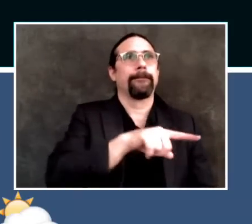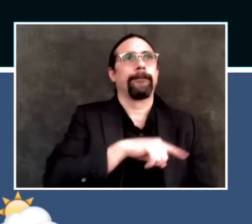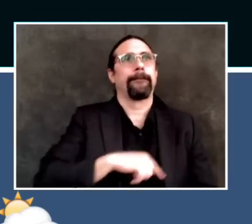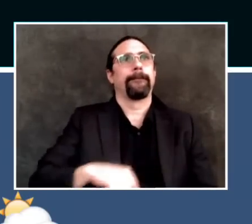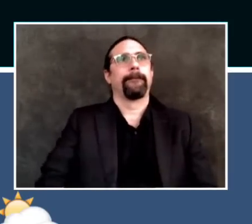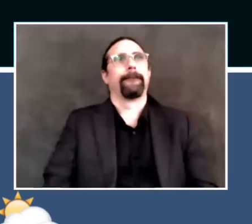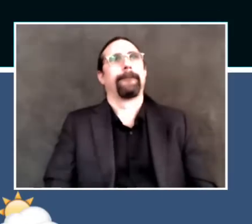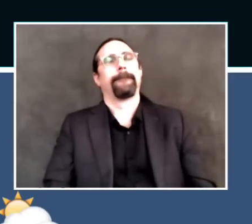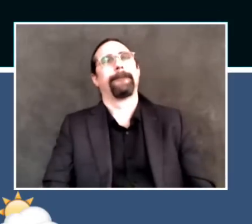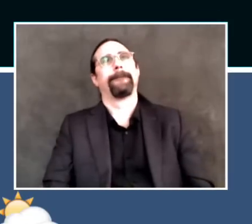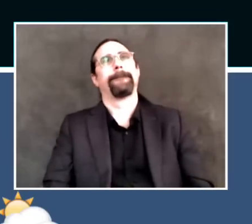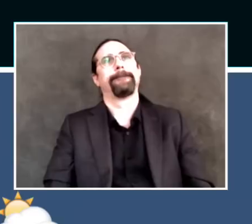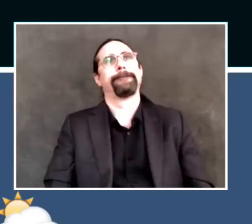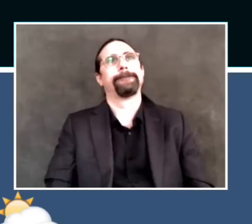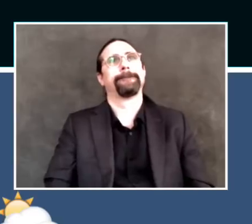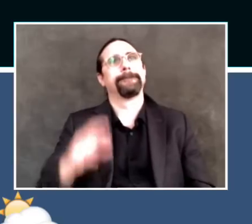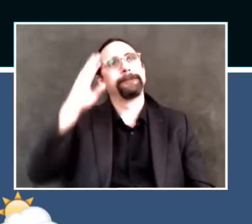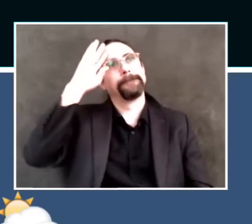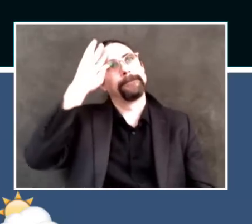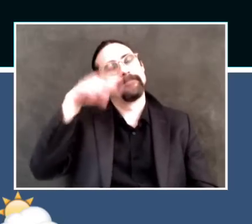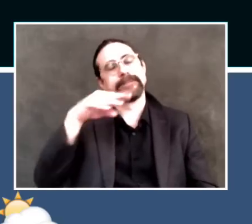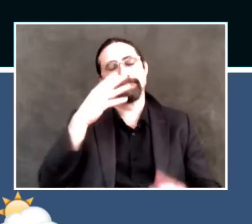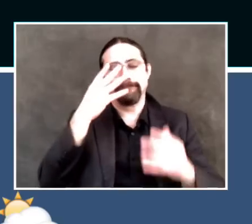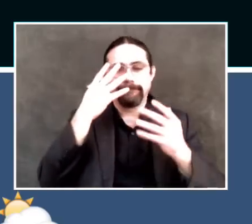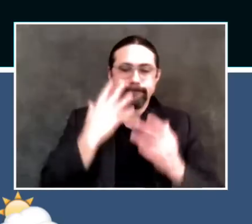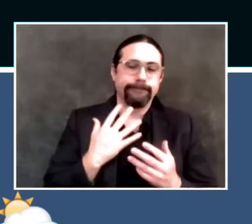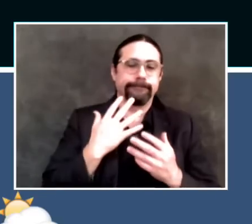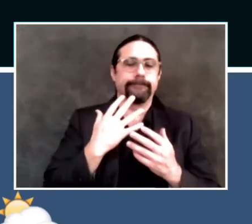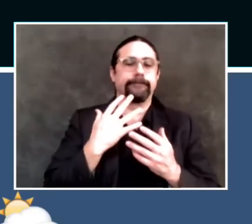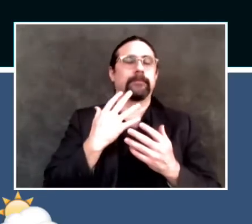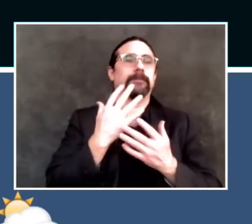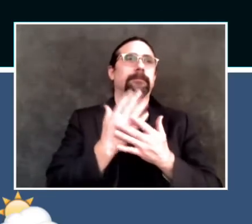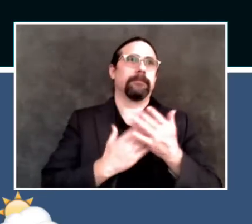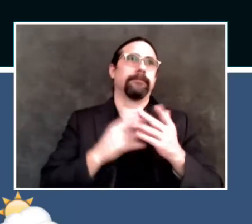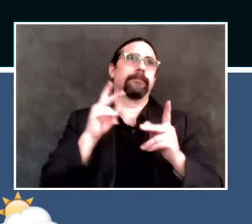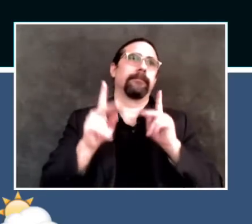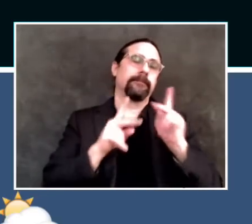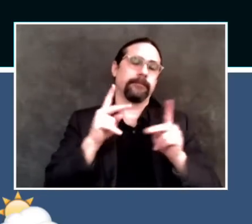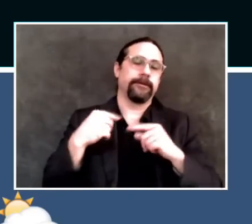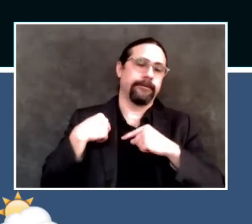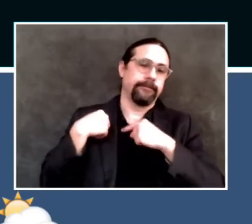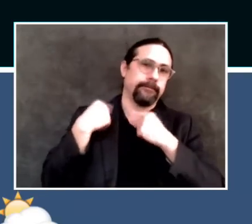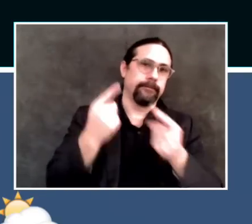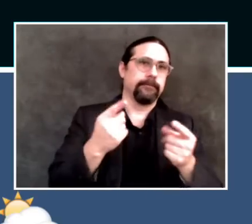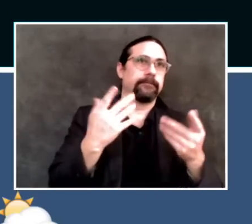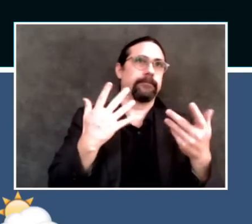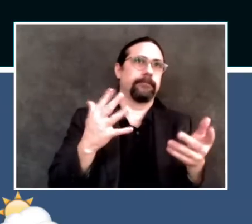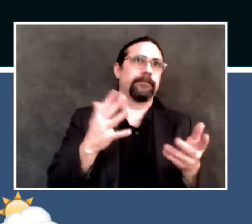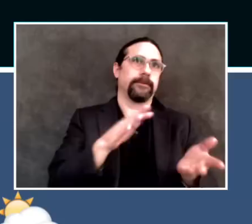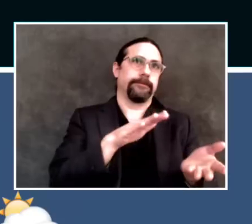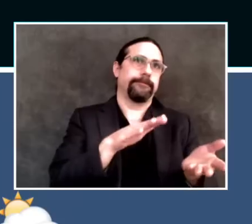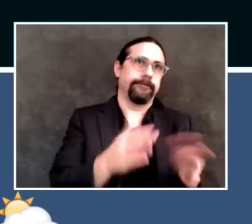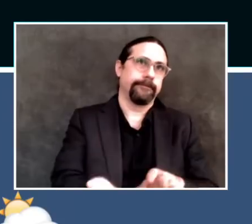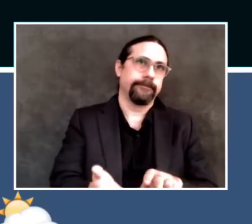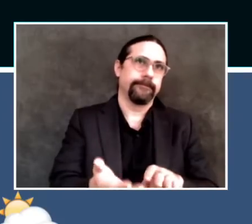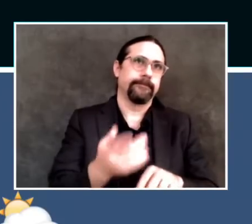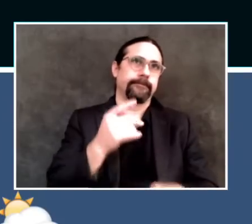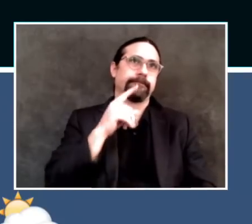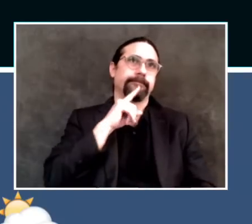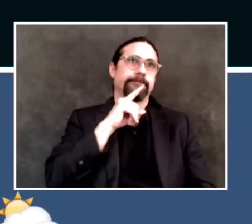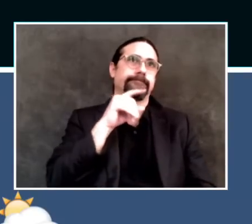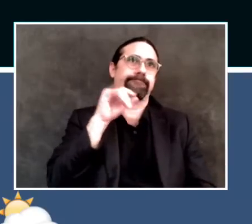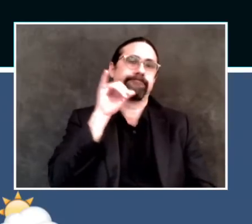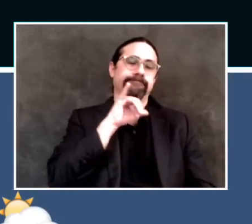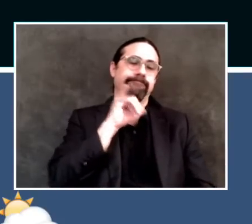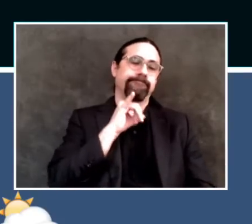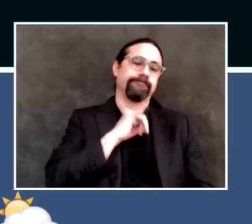a tragic, painful truth, we've lost some permanently, and we know it's so painful that some of these heroes are gone forever because they sacrificed